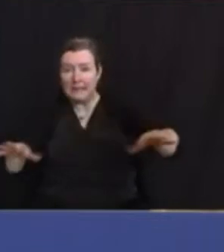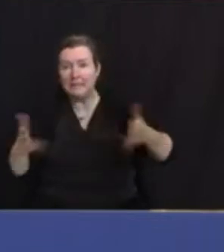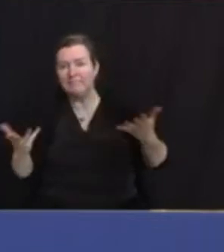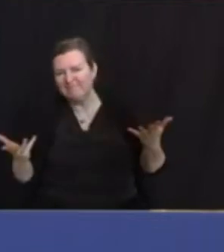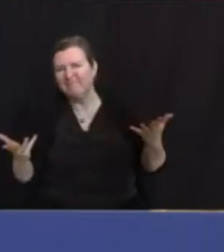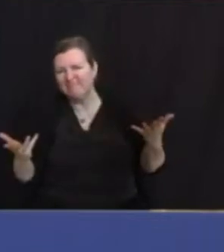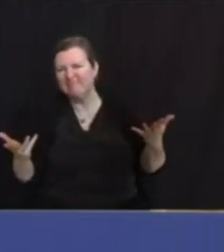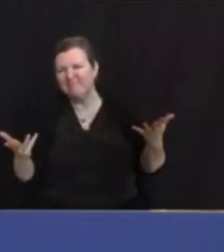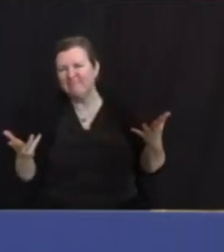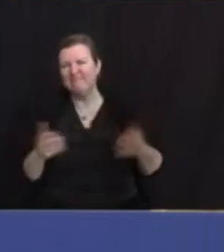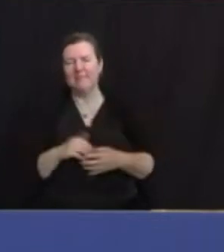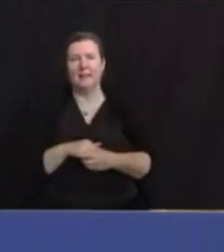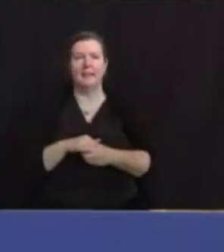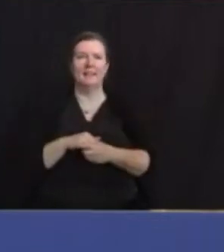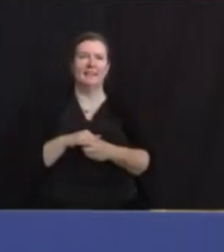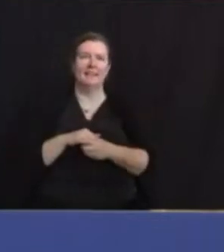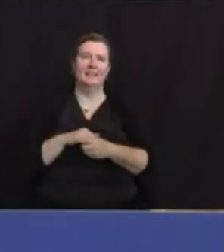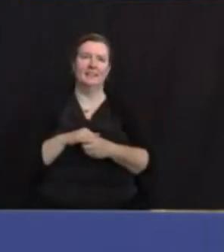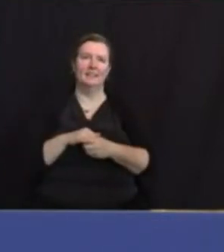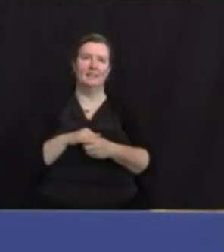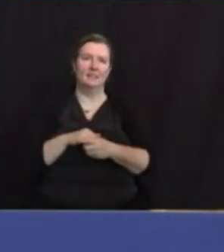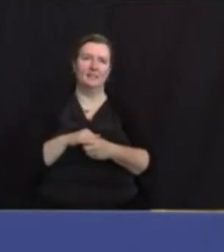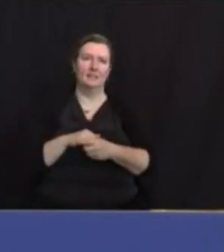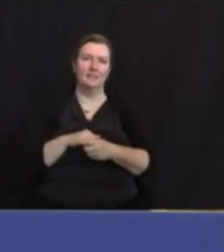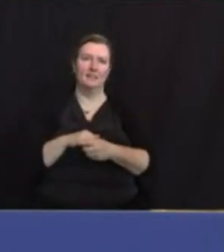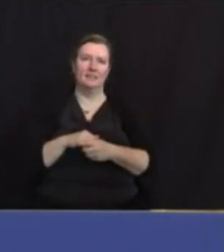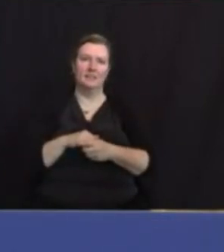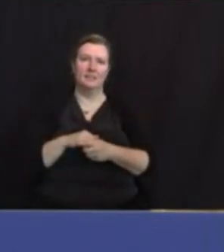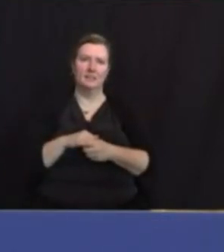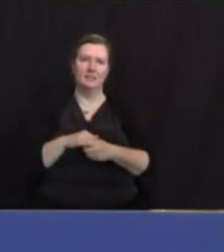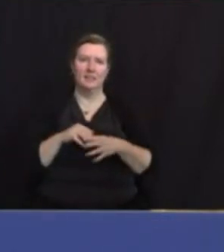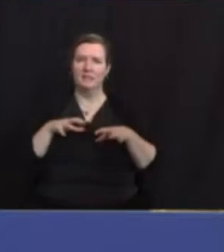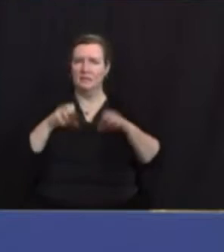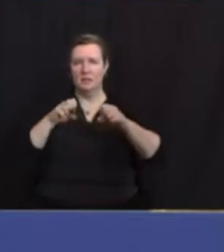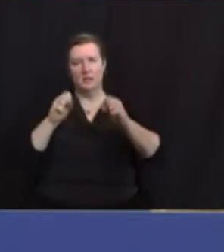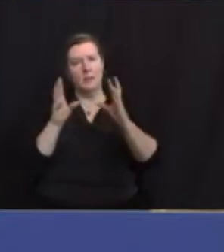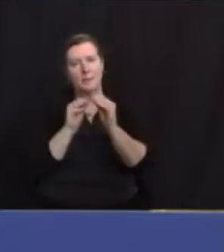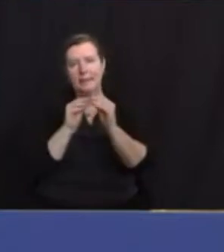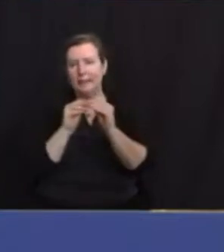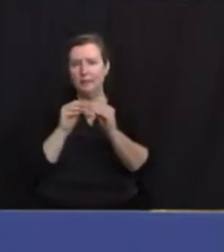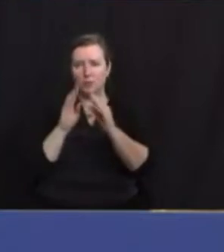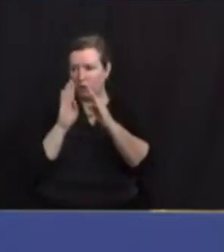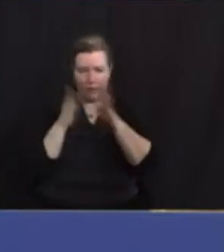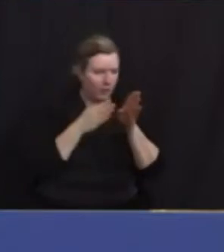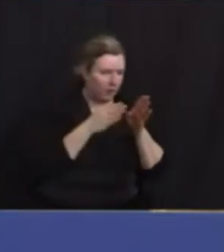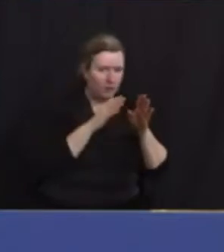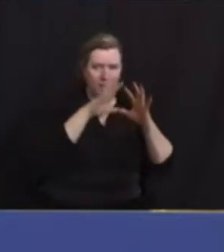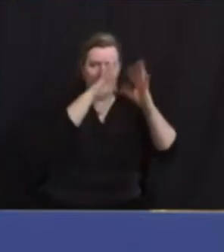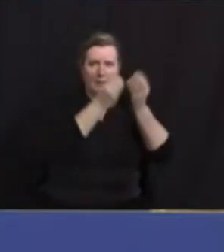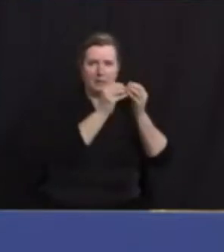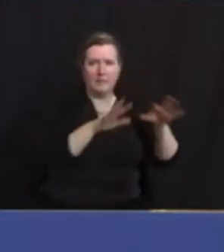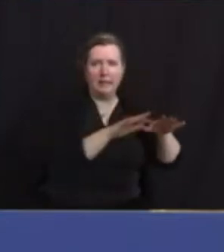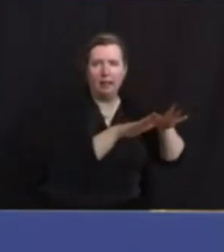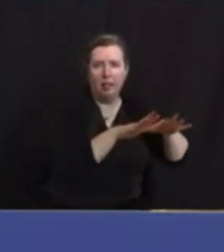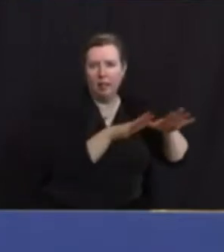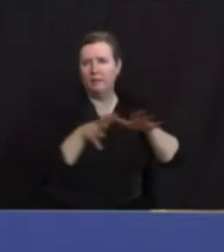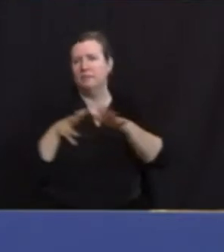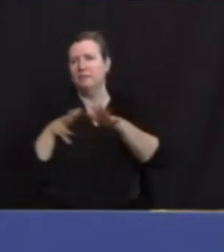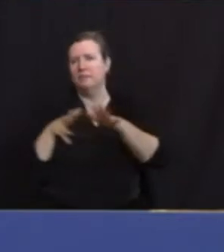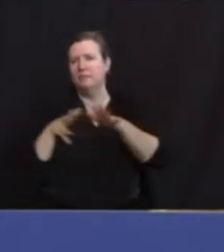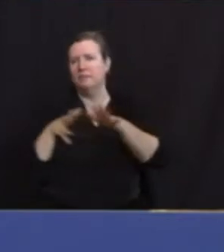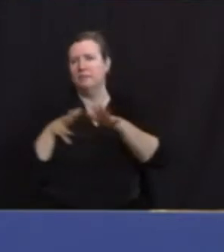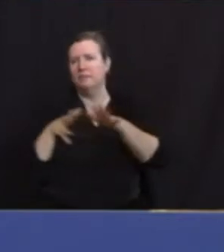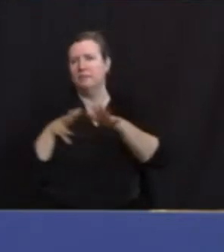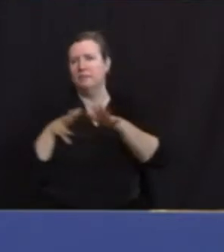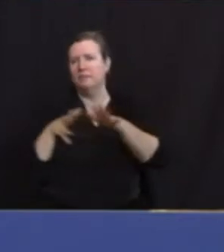we haven't had as much of those of late as we had wanted to. So it was really good to be back in there, but I've got nothing new to report beyond